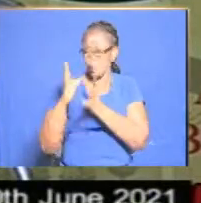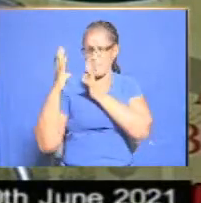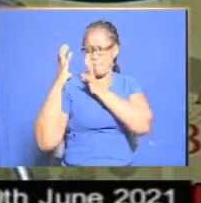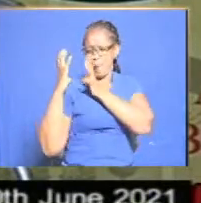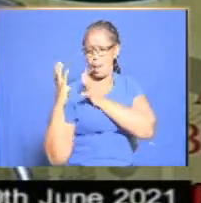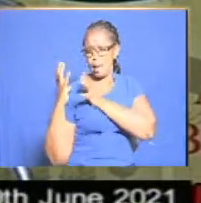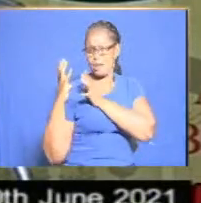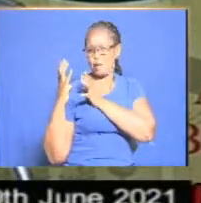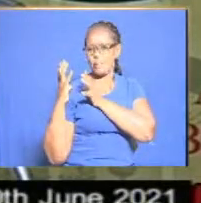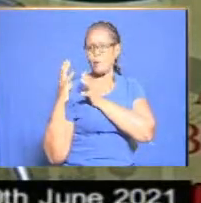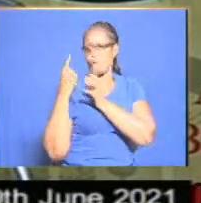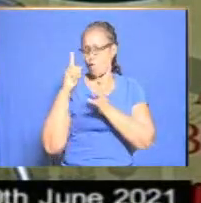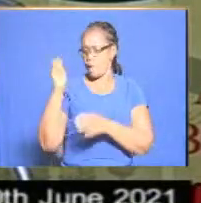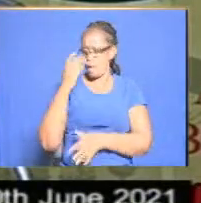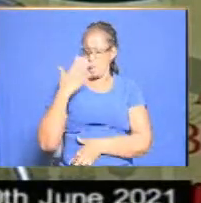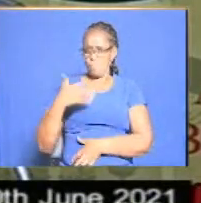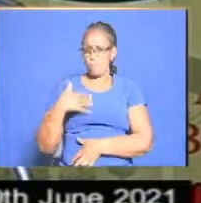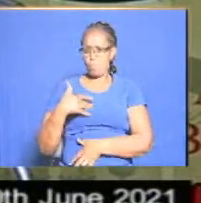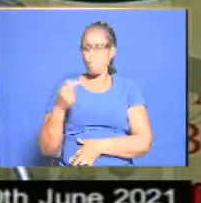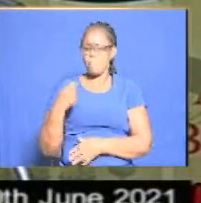have proposed an allocation of